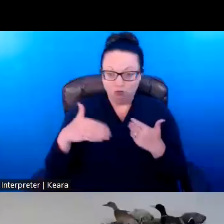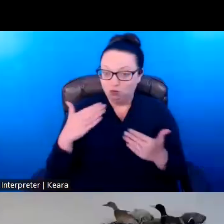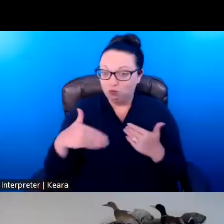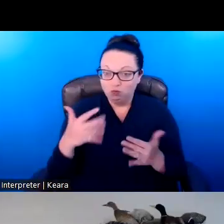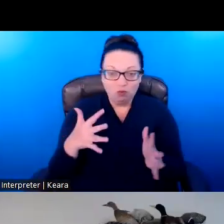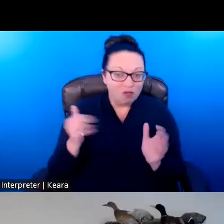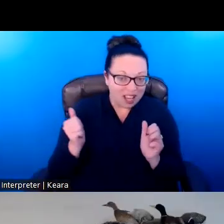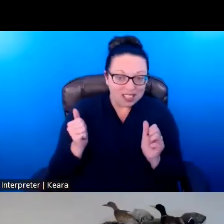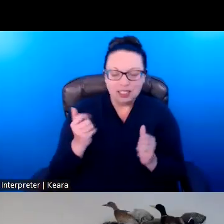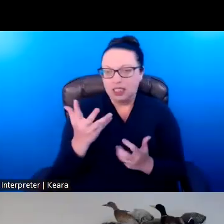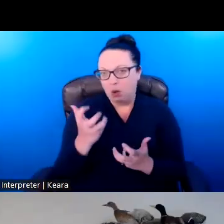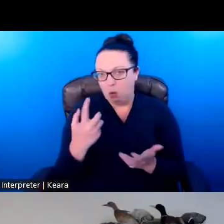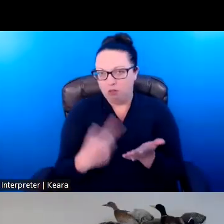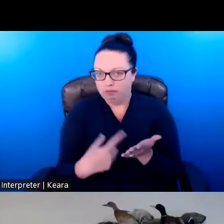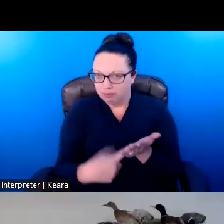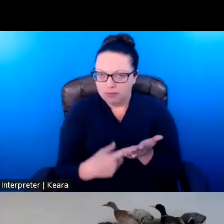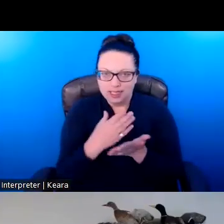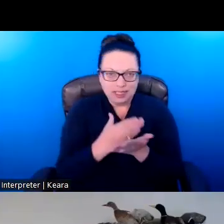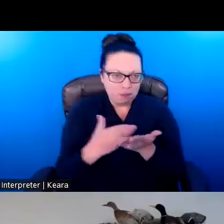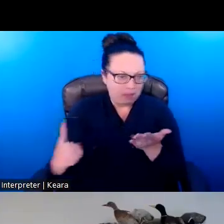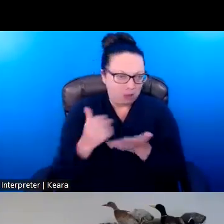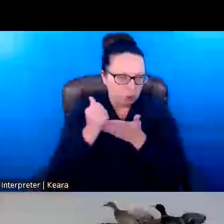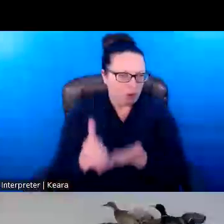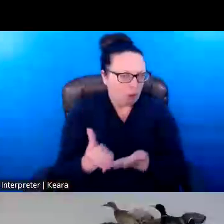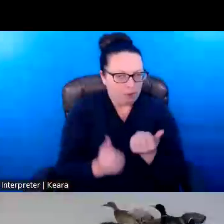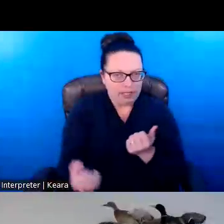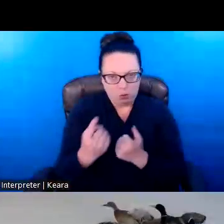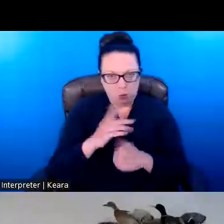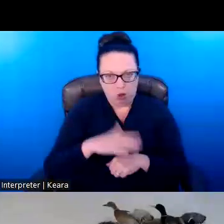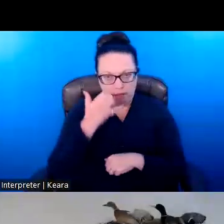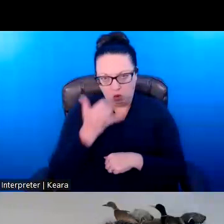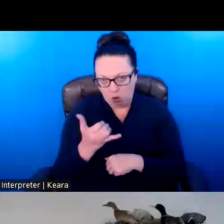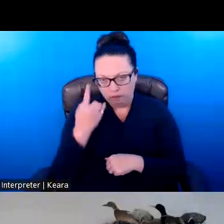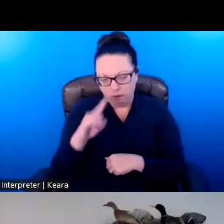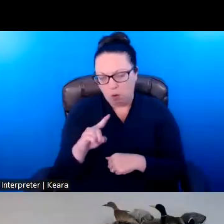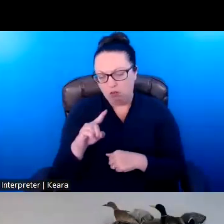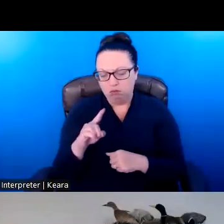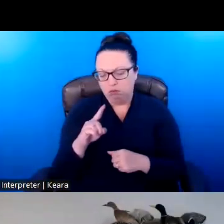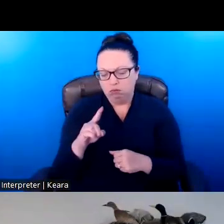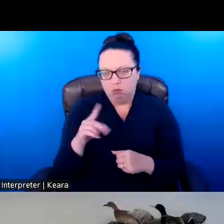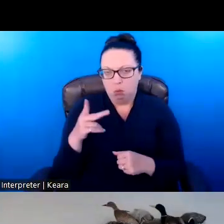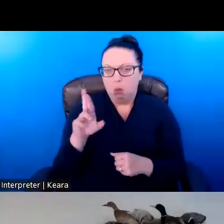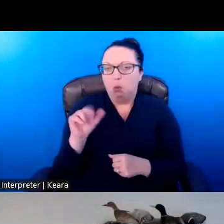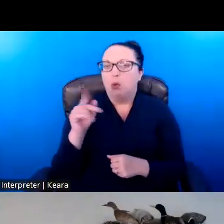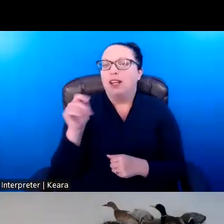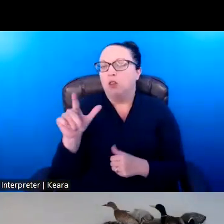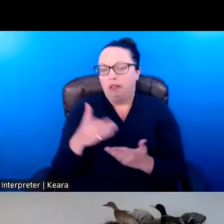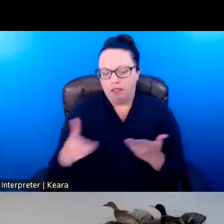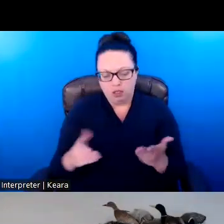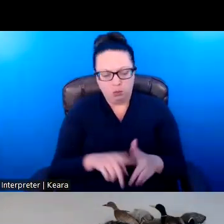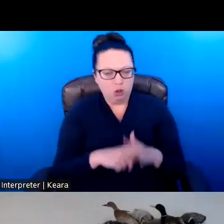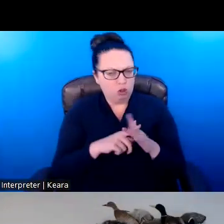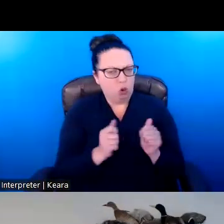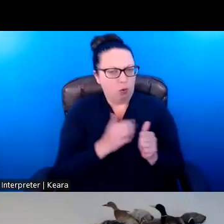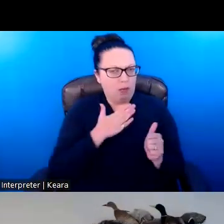to cover some things to help anybody on this call with some practical things. But I think starting with my story might help. I've